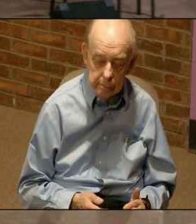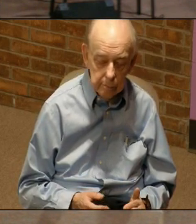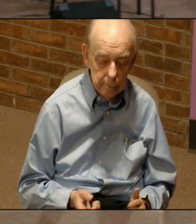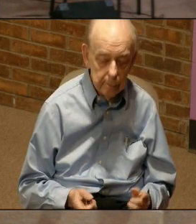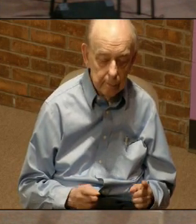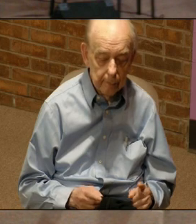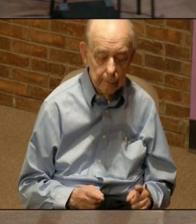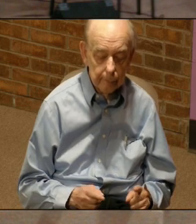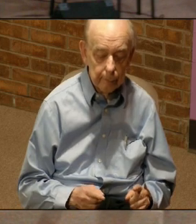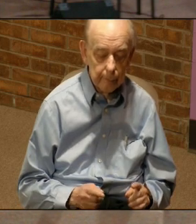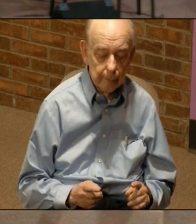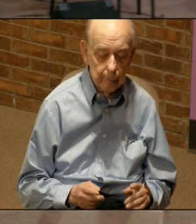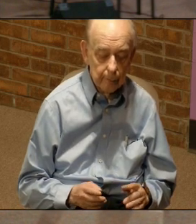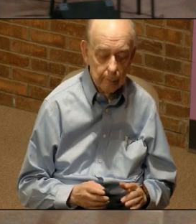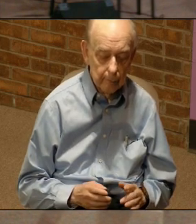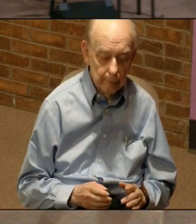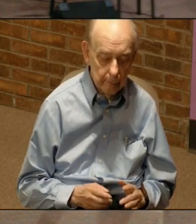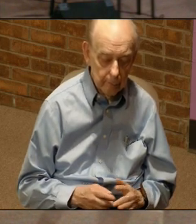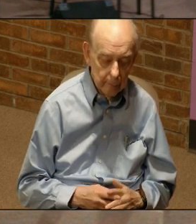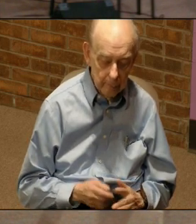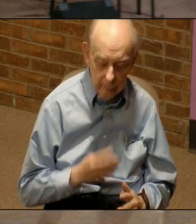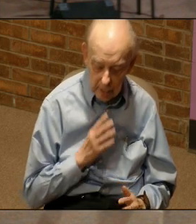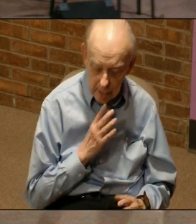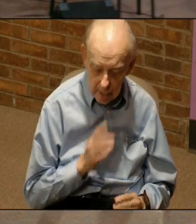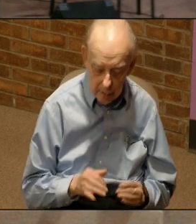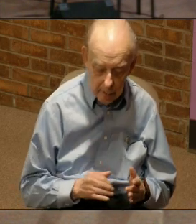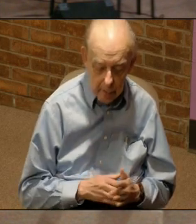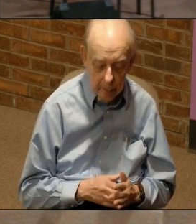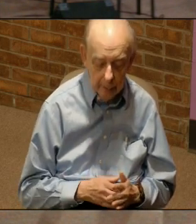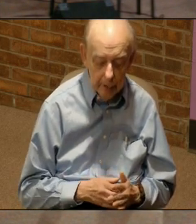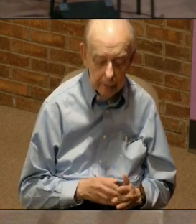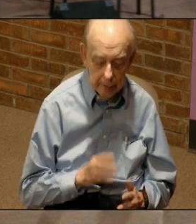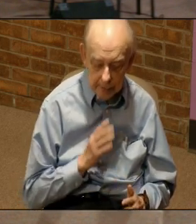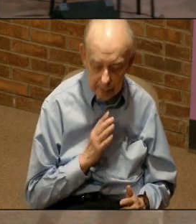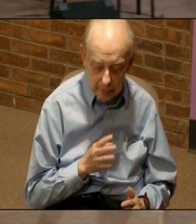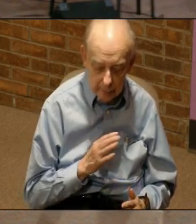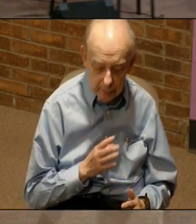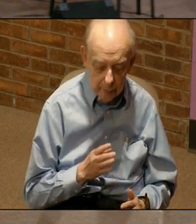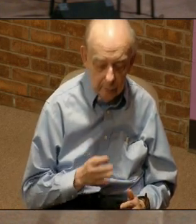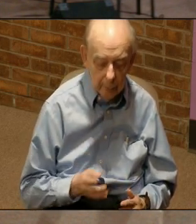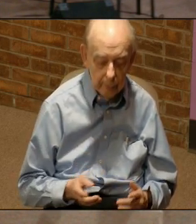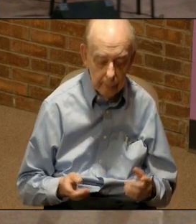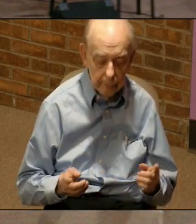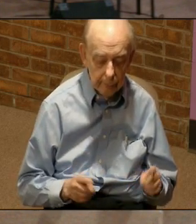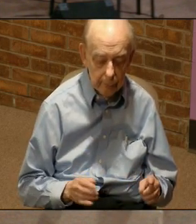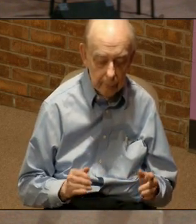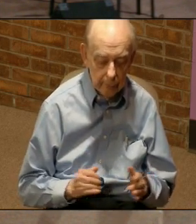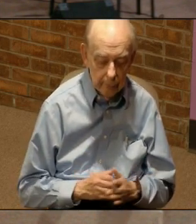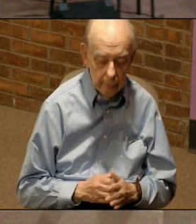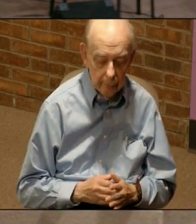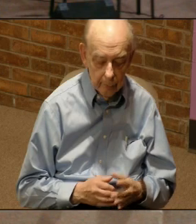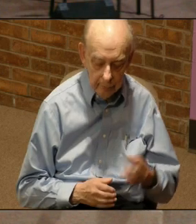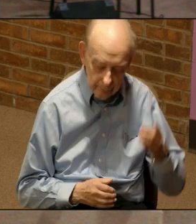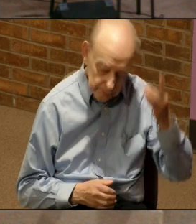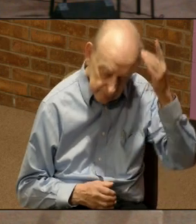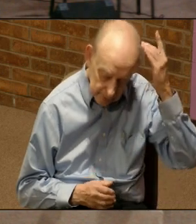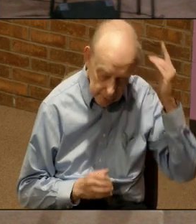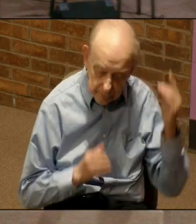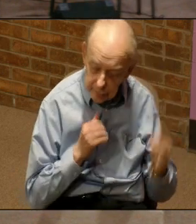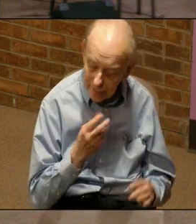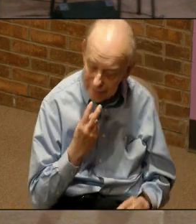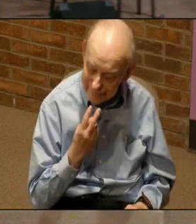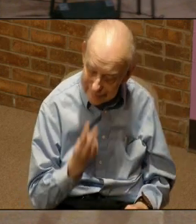So when he starts talking about this, he's talking about an event that Daniel had not seen